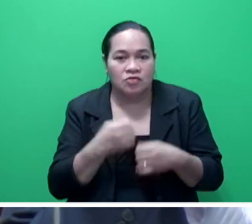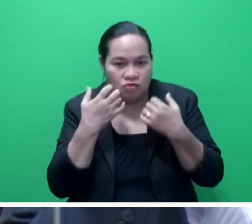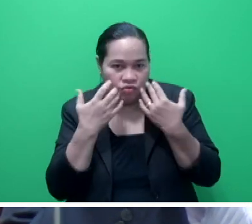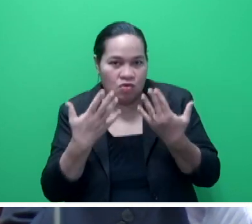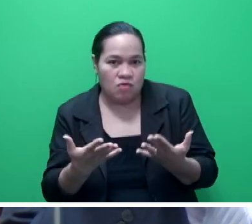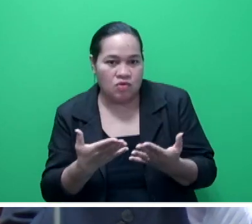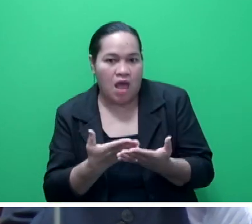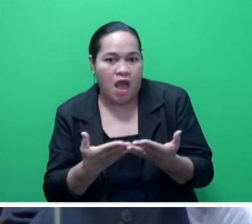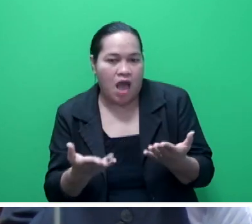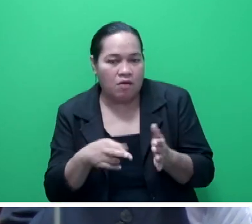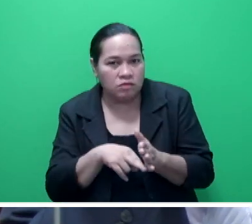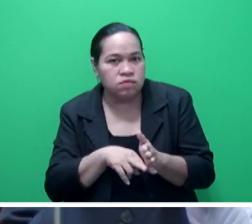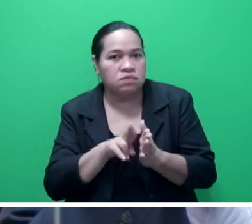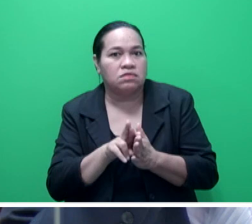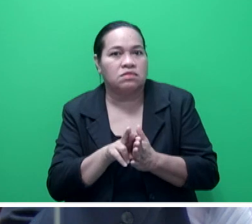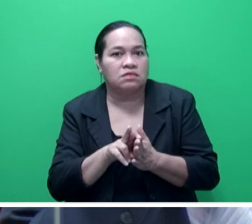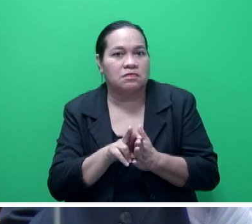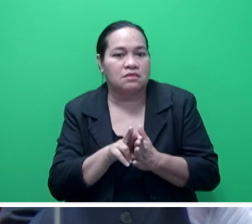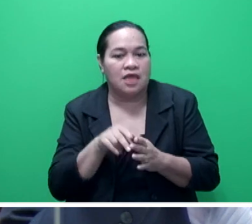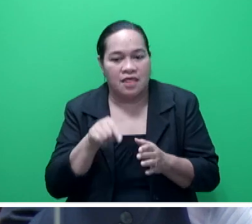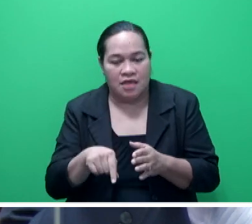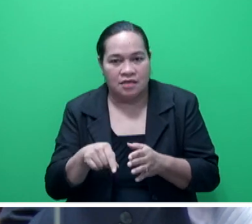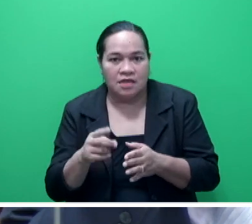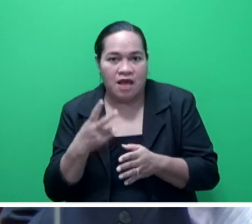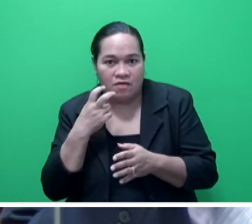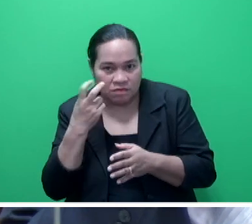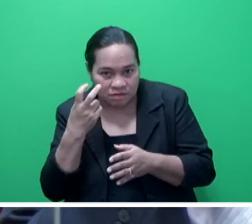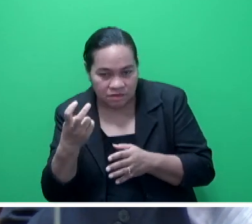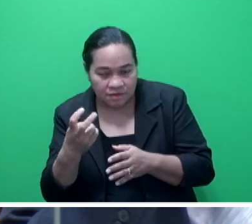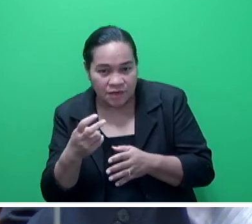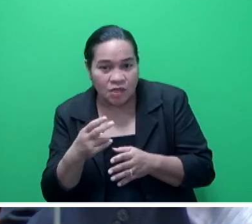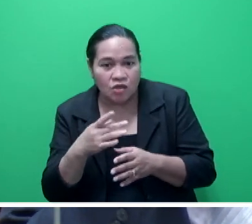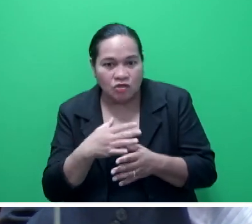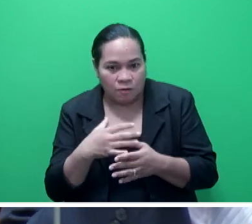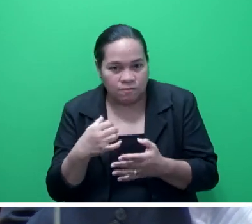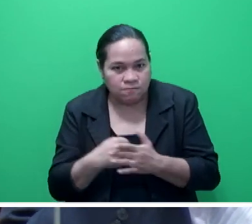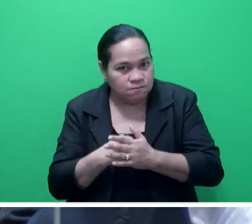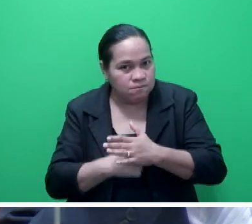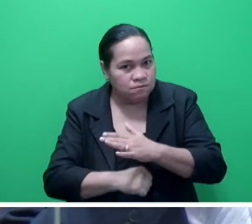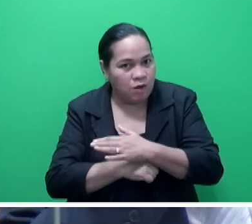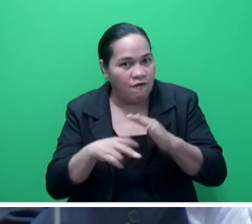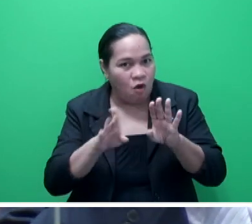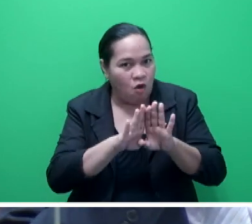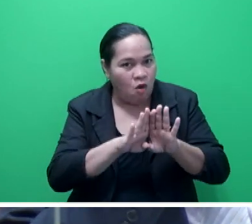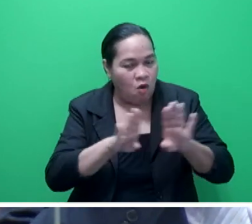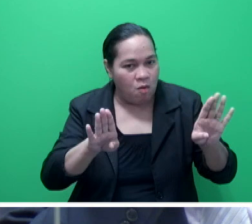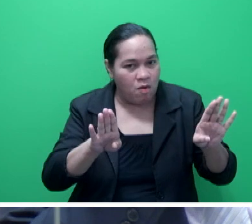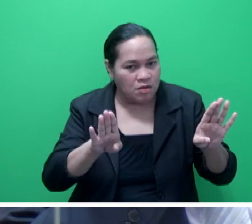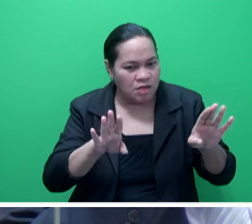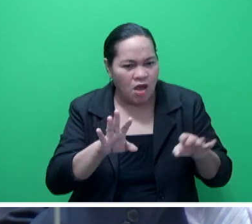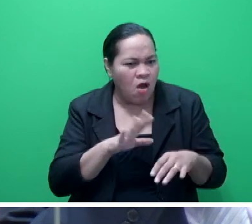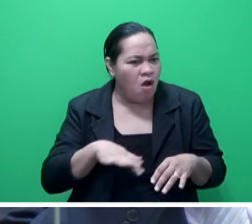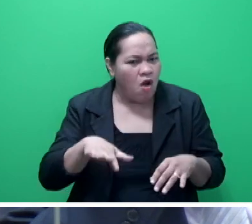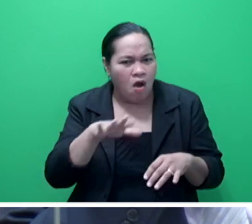how resilient the industry has been in solidifying and for the reopening, whilst not everyone